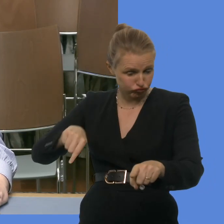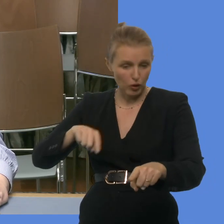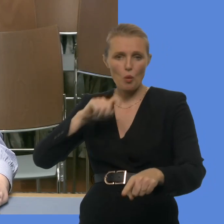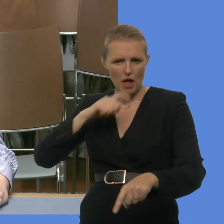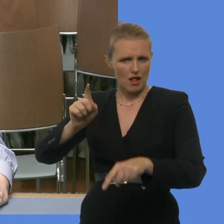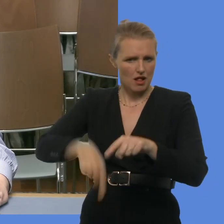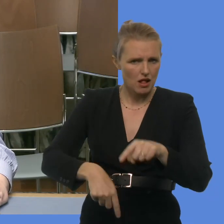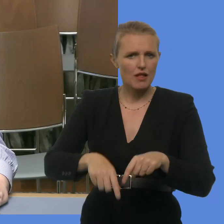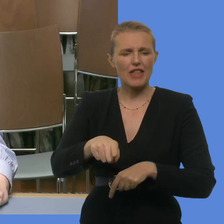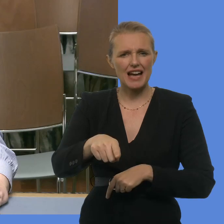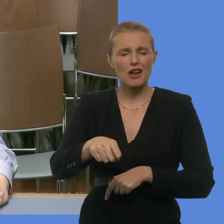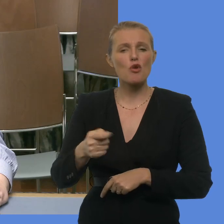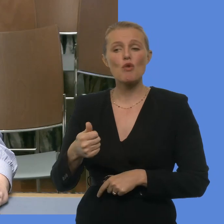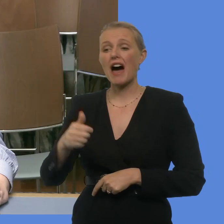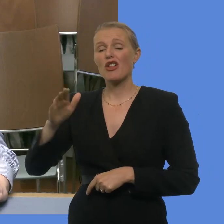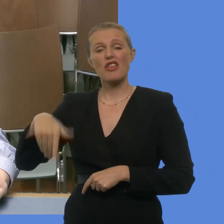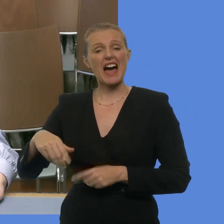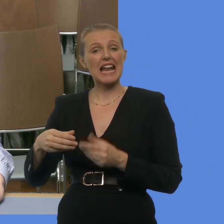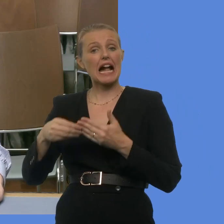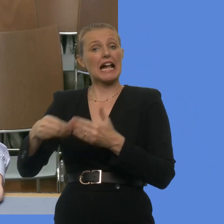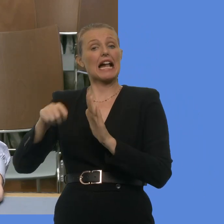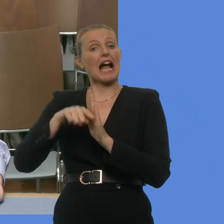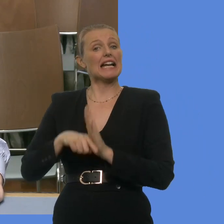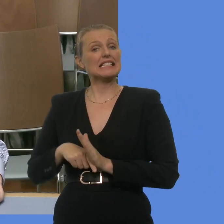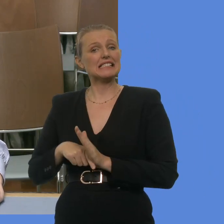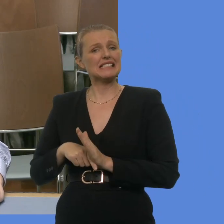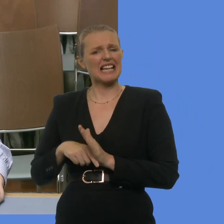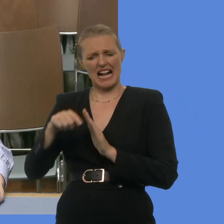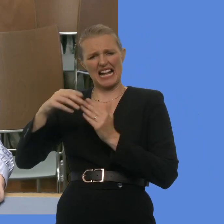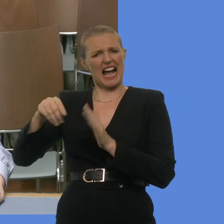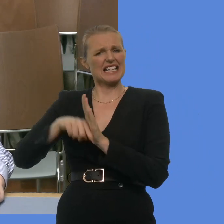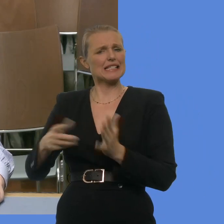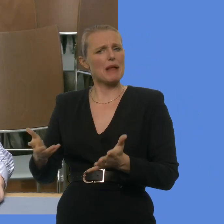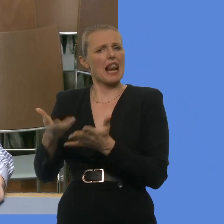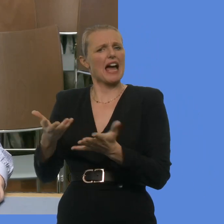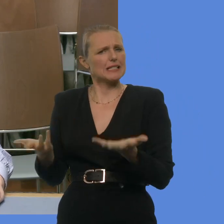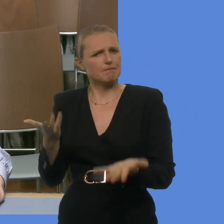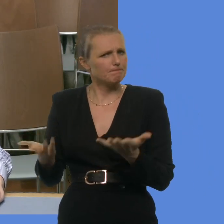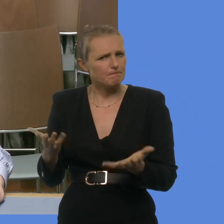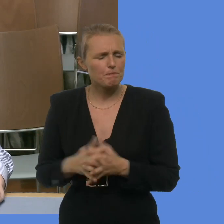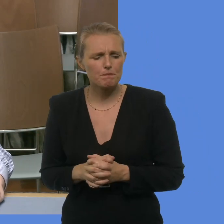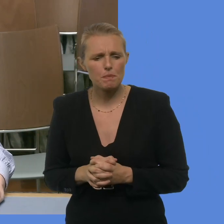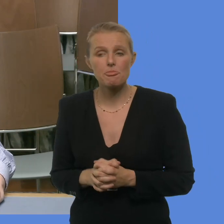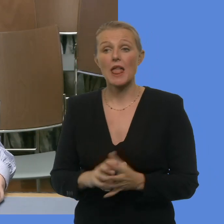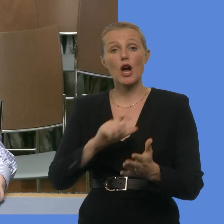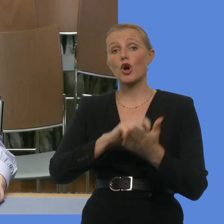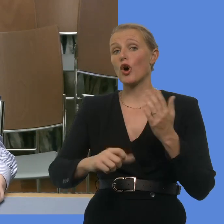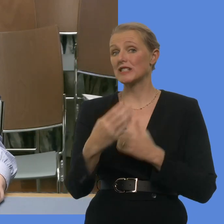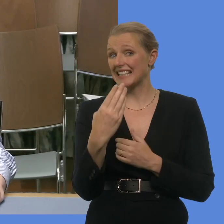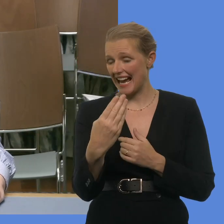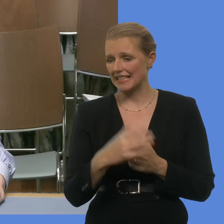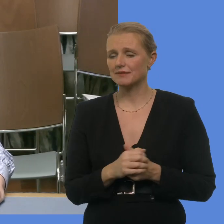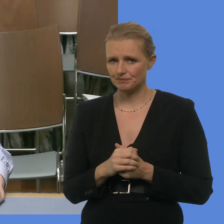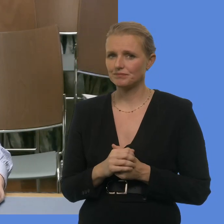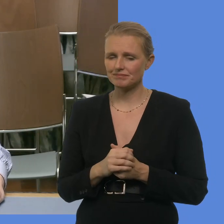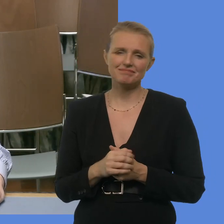to departmental guidance might also require further consideration as well. In terms of Clause 9, which